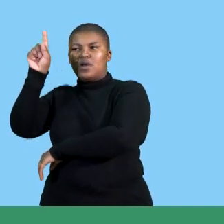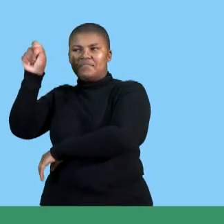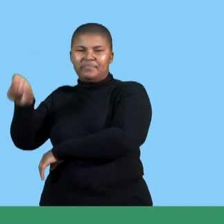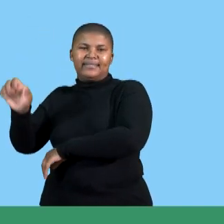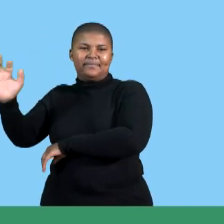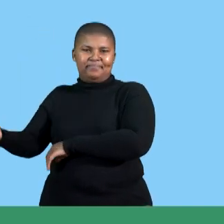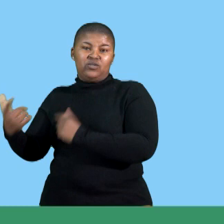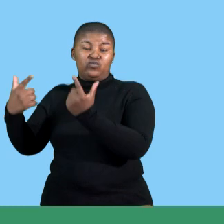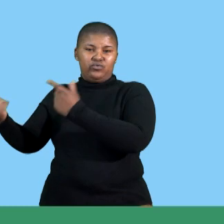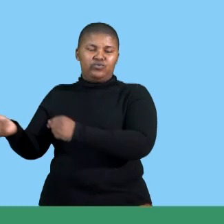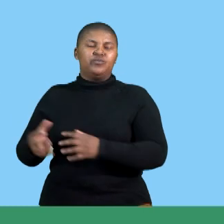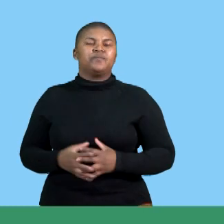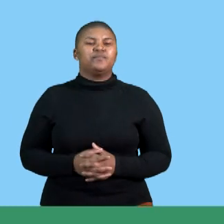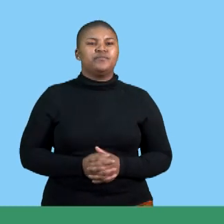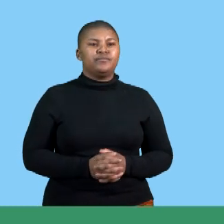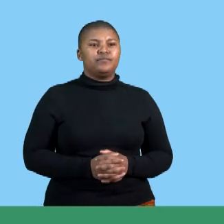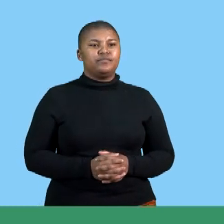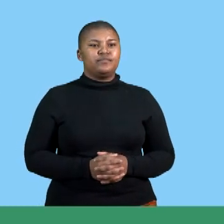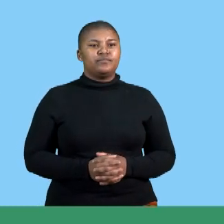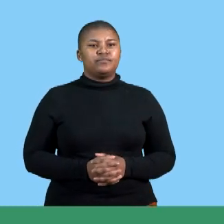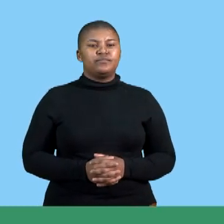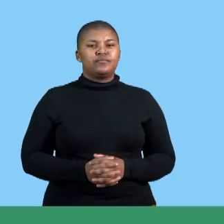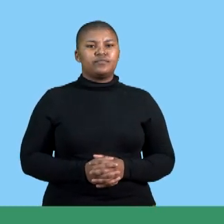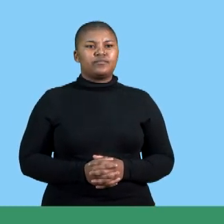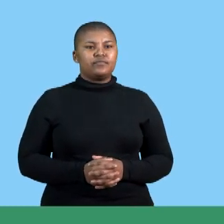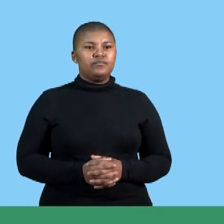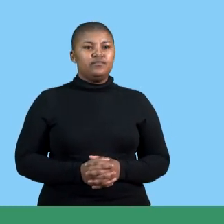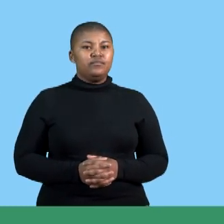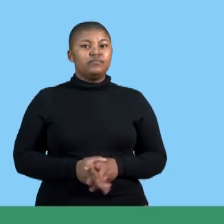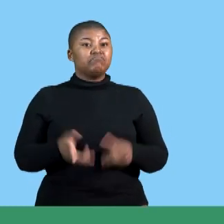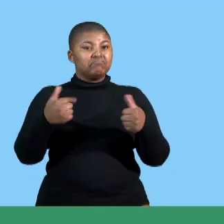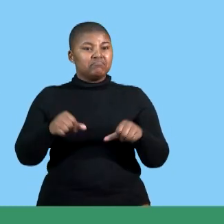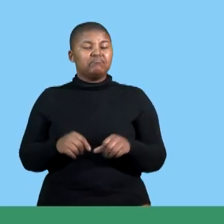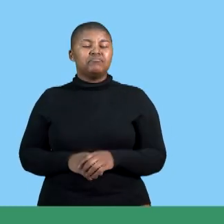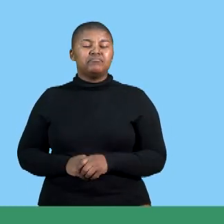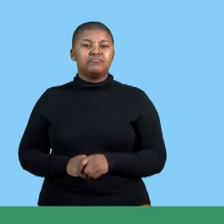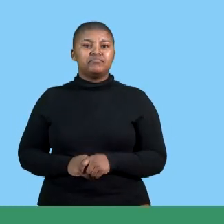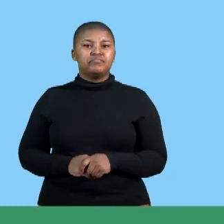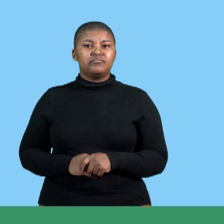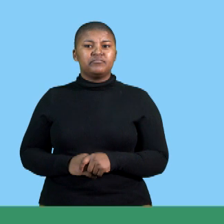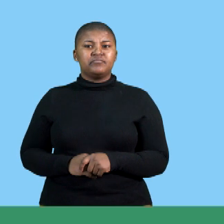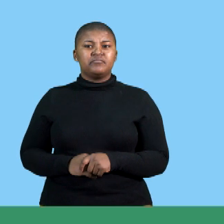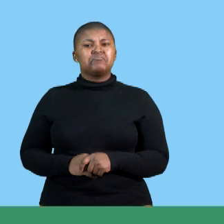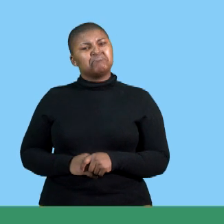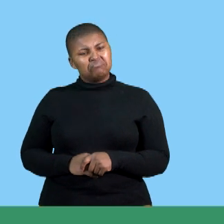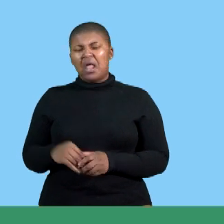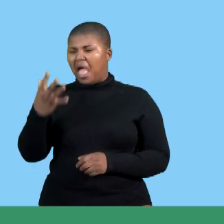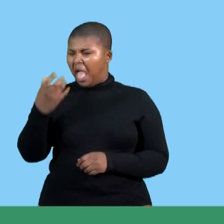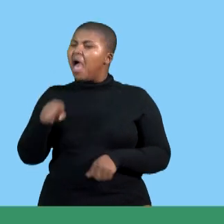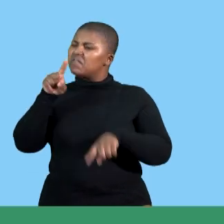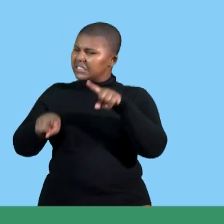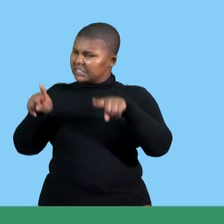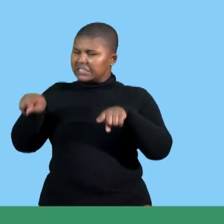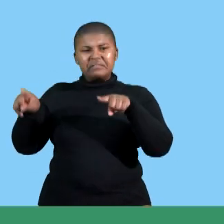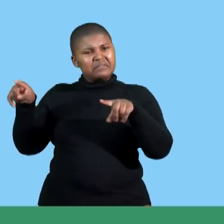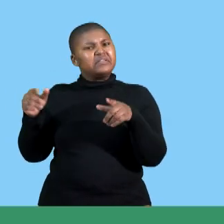that person, it's an authority or has power, senior management. Right. The third one says